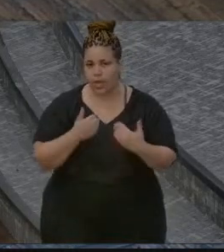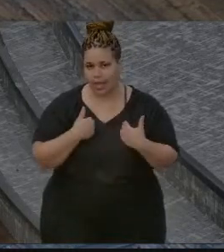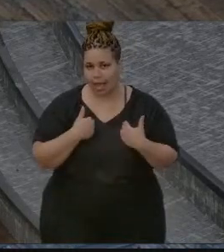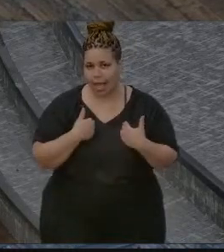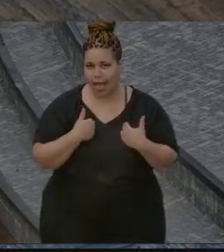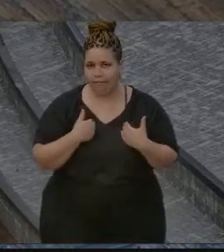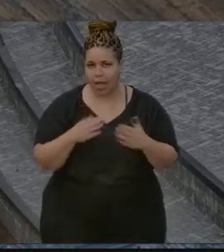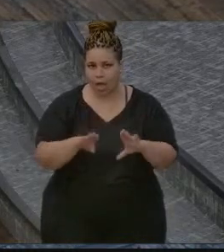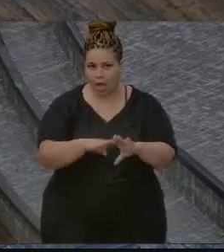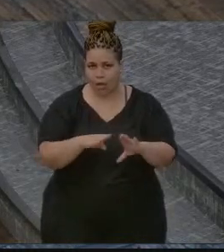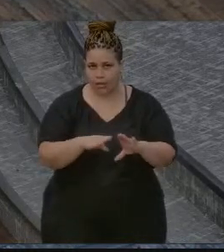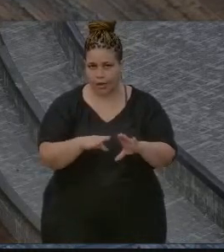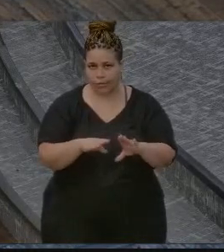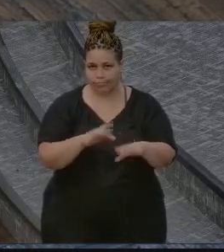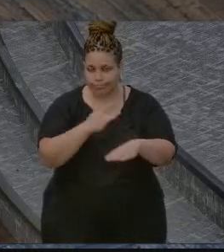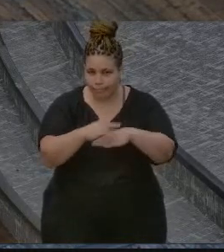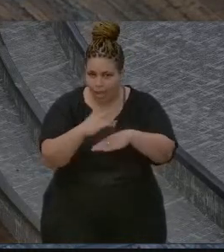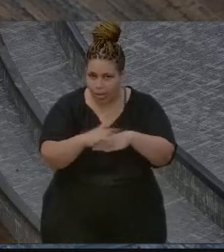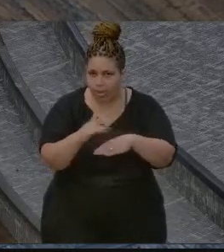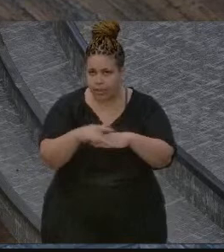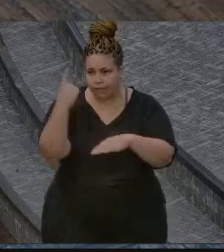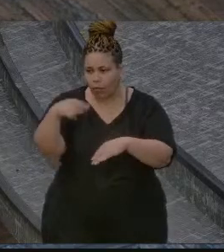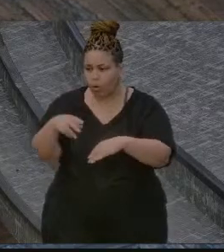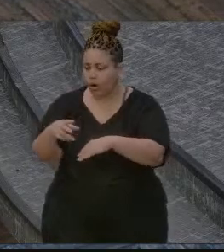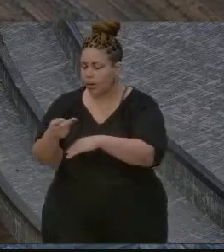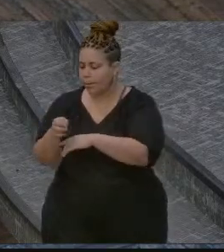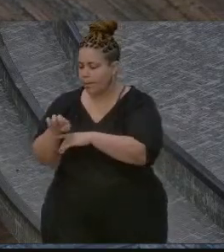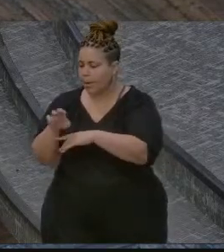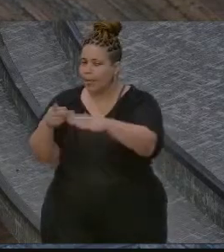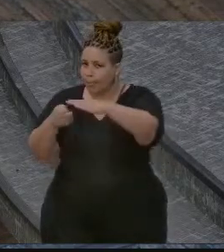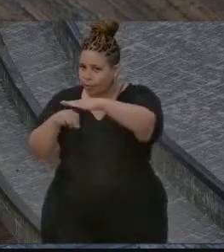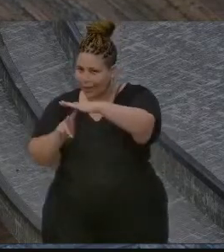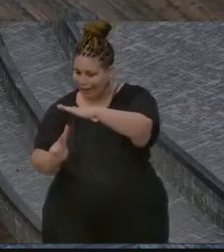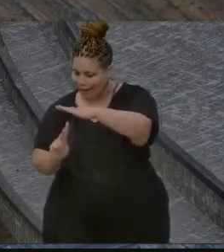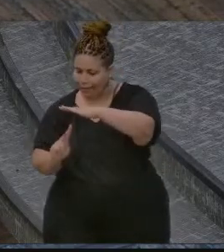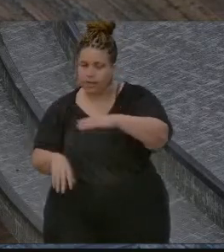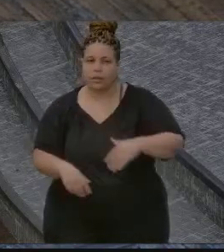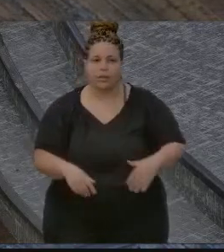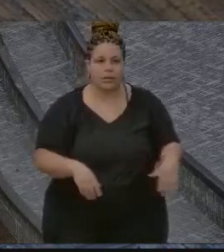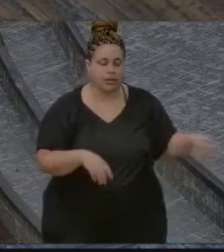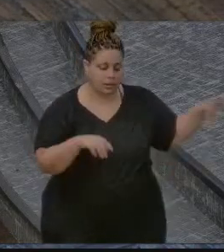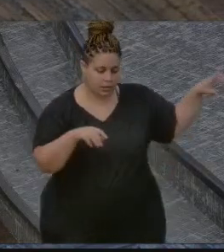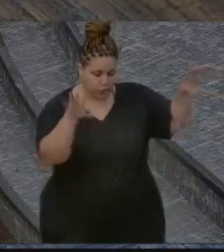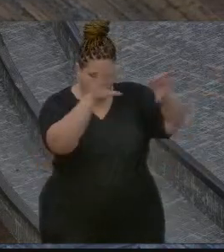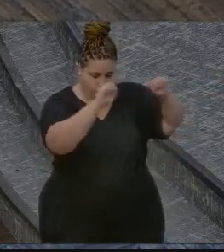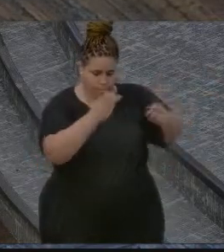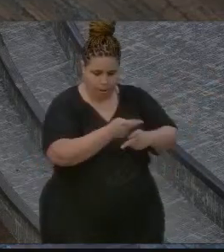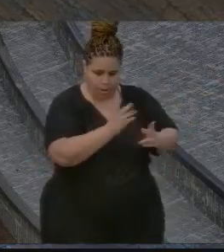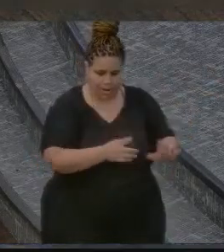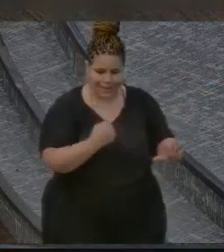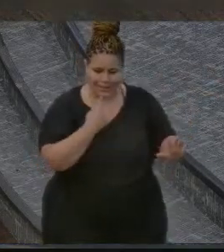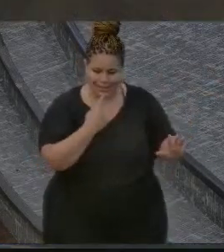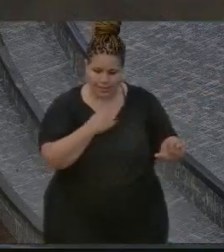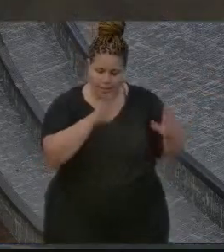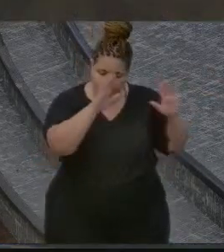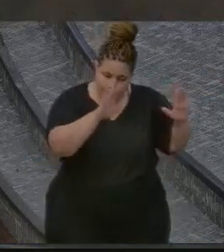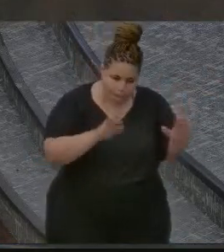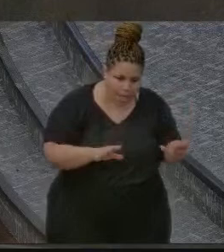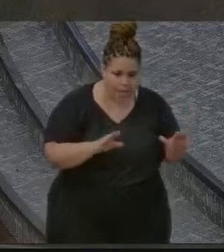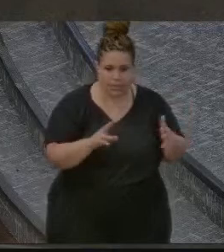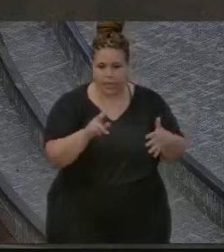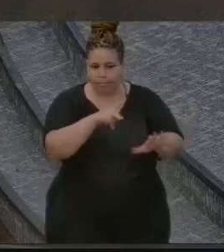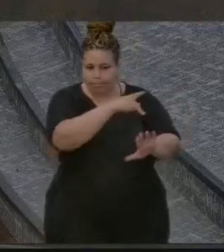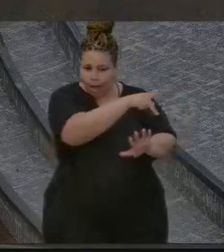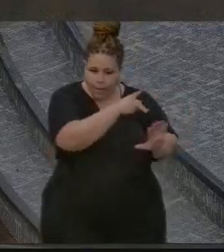to register. Thank you. Yes. Yeah, such a great population that we've had to assign a police officer there in the mornings to help